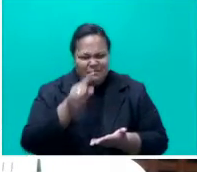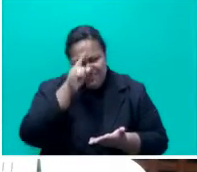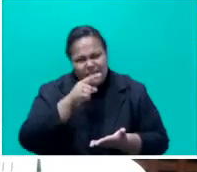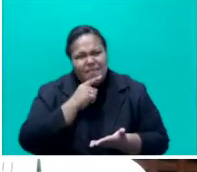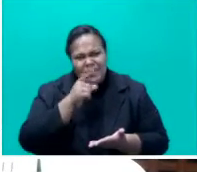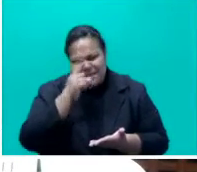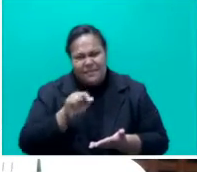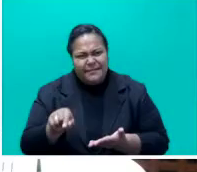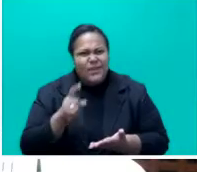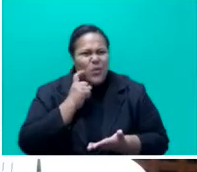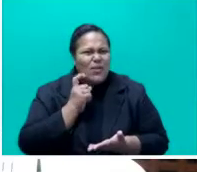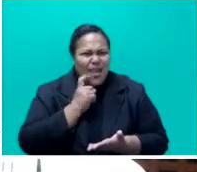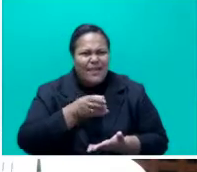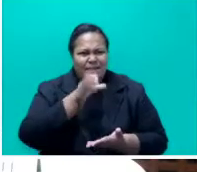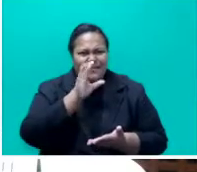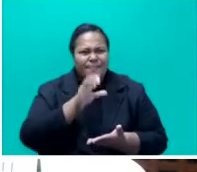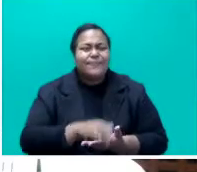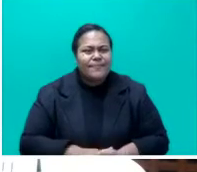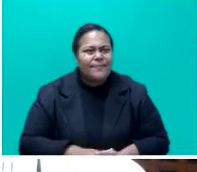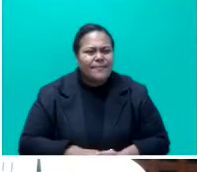vulnerable areas, Mr. Speaker.